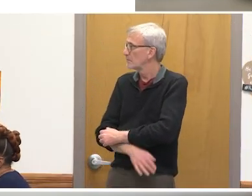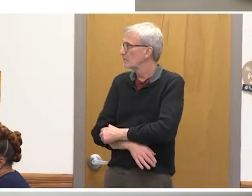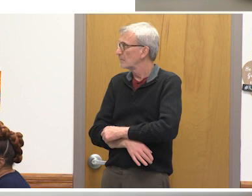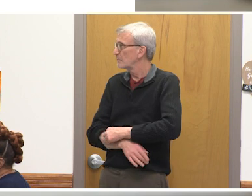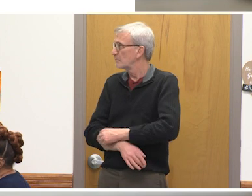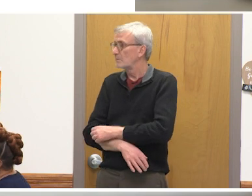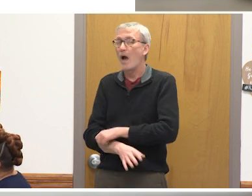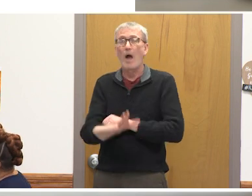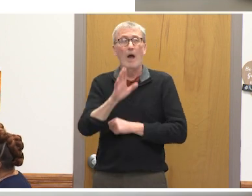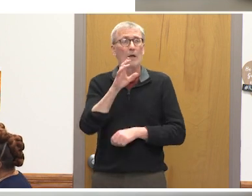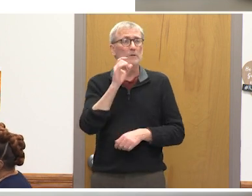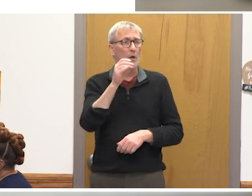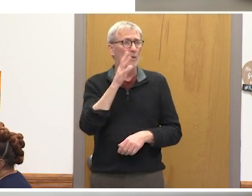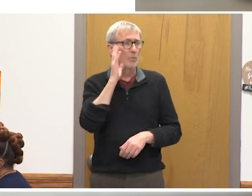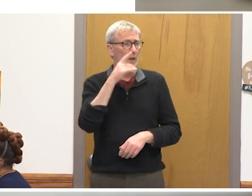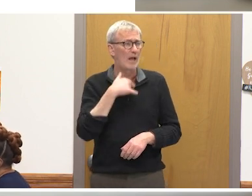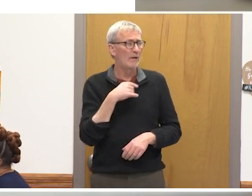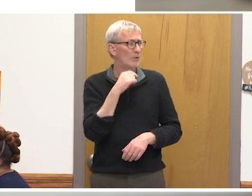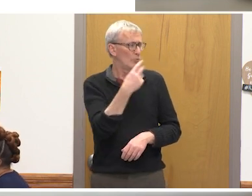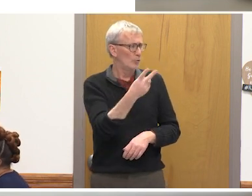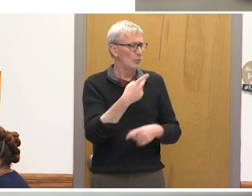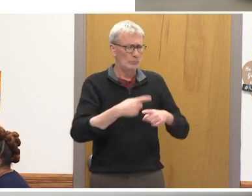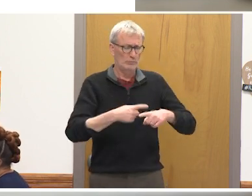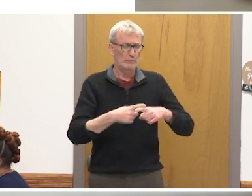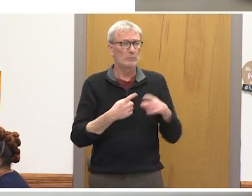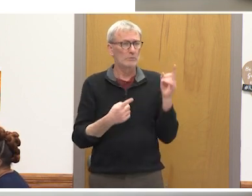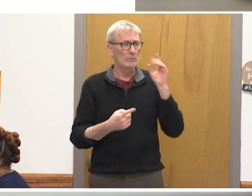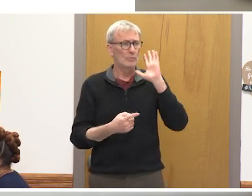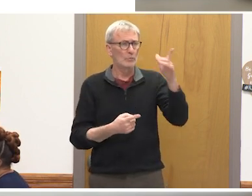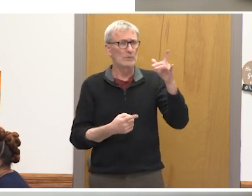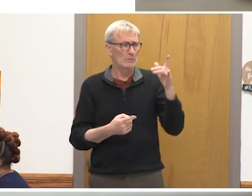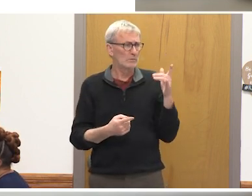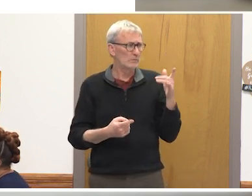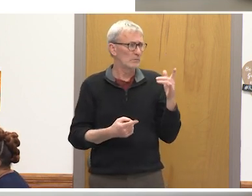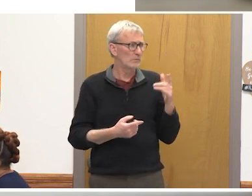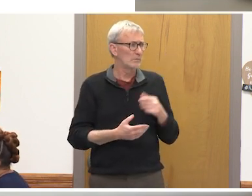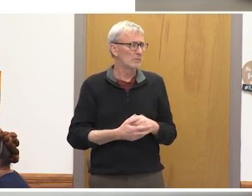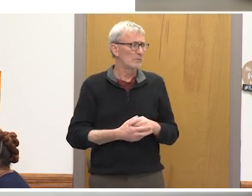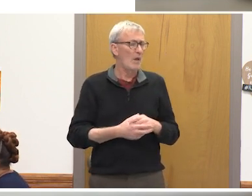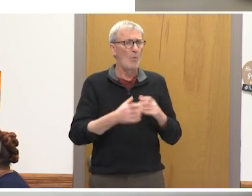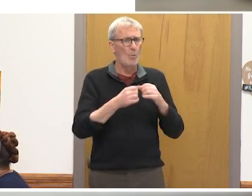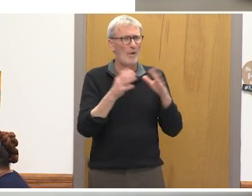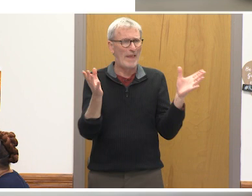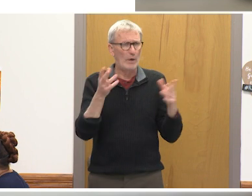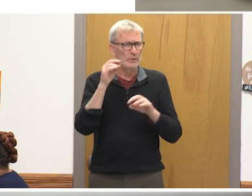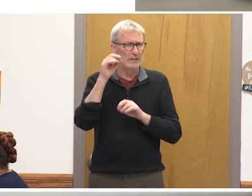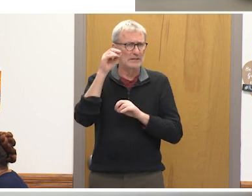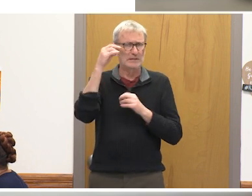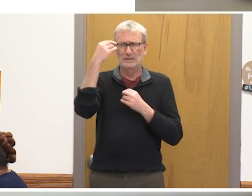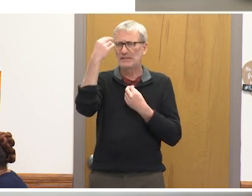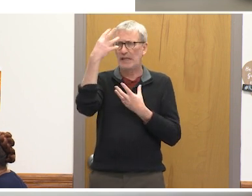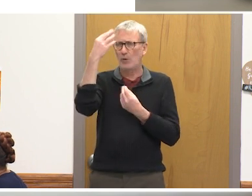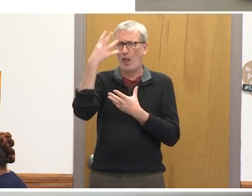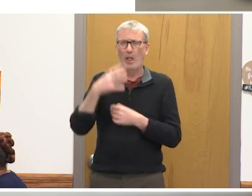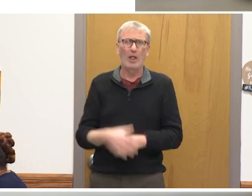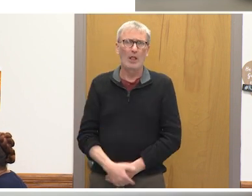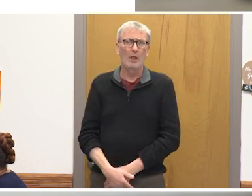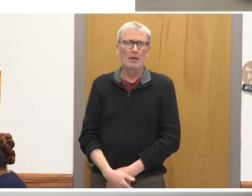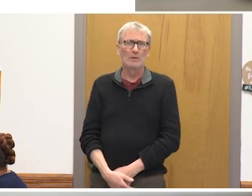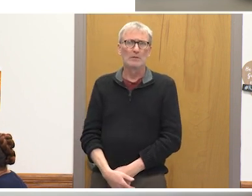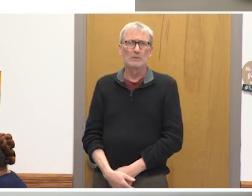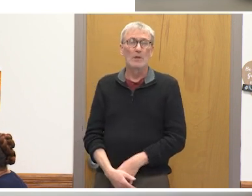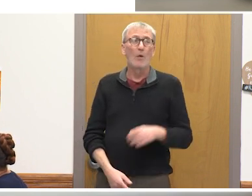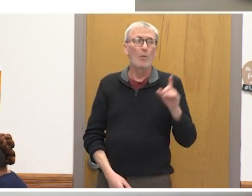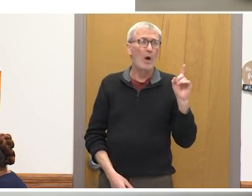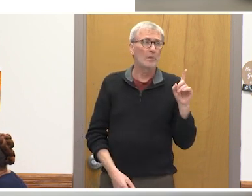All right, so the plan is there will be two unsignalized intersections through this corridor. One